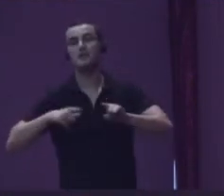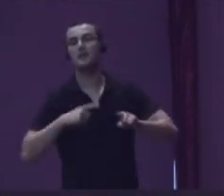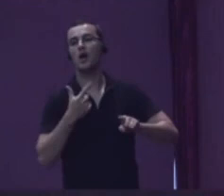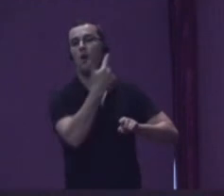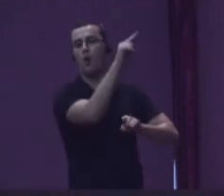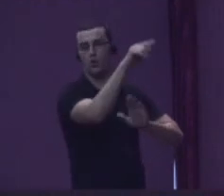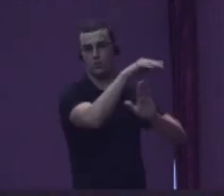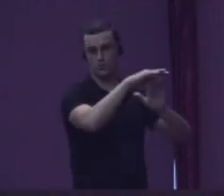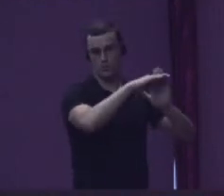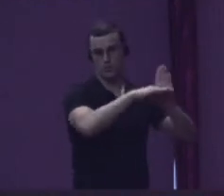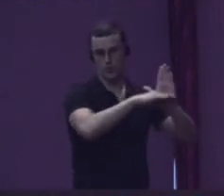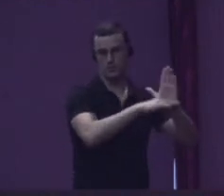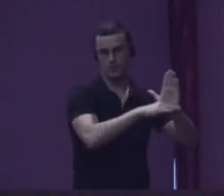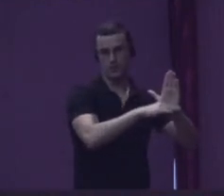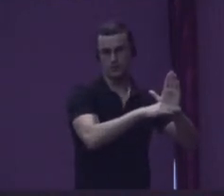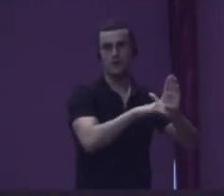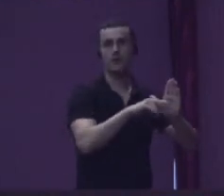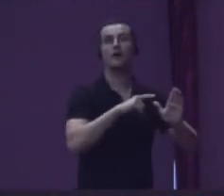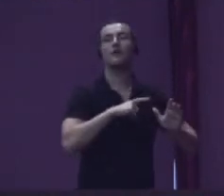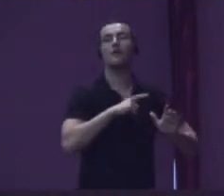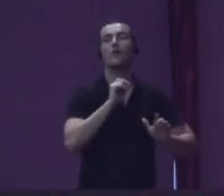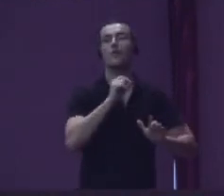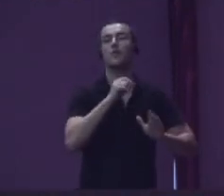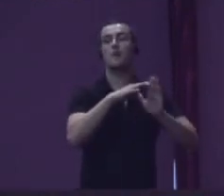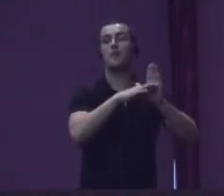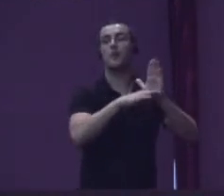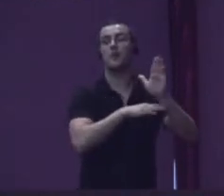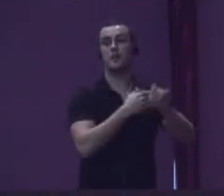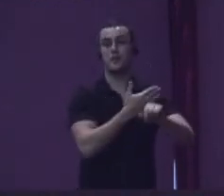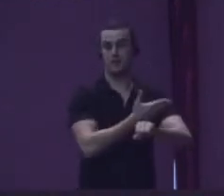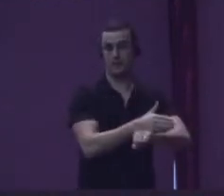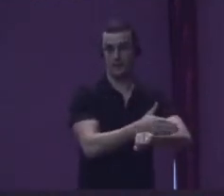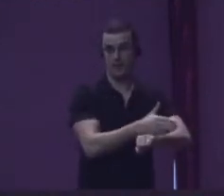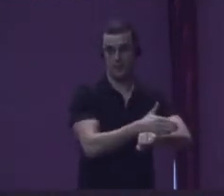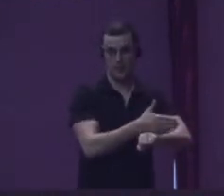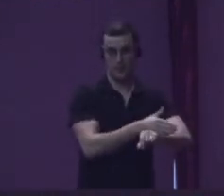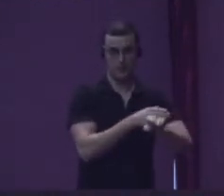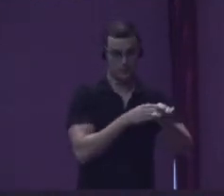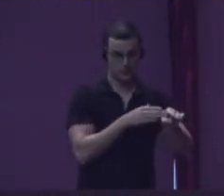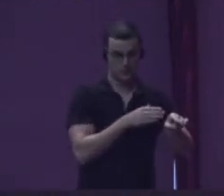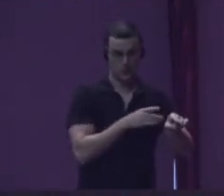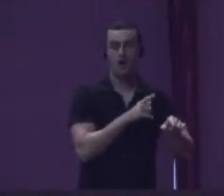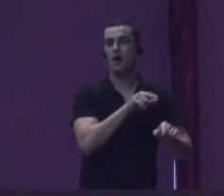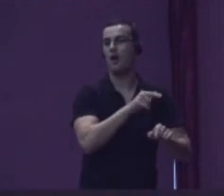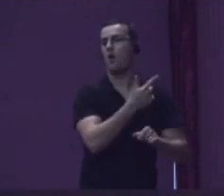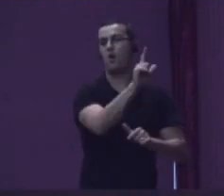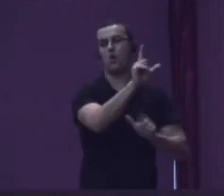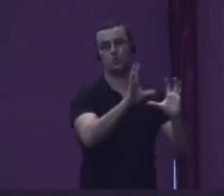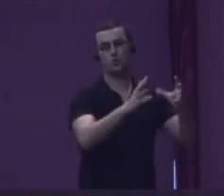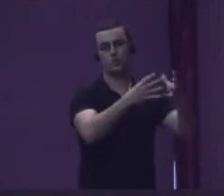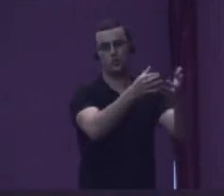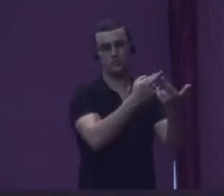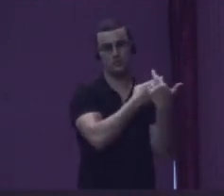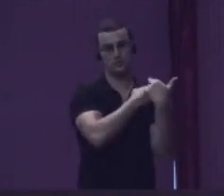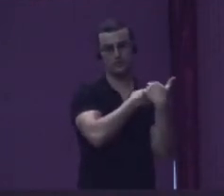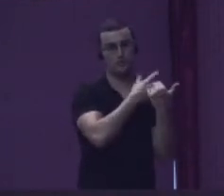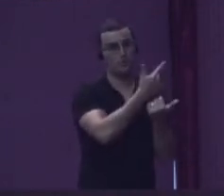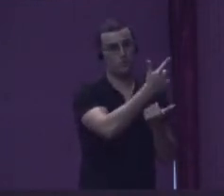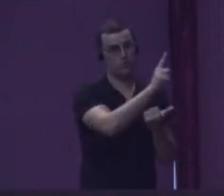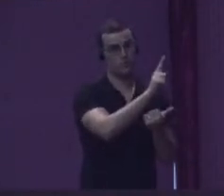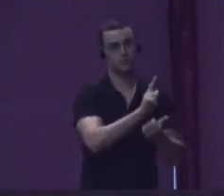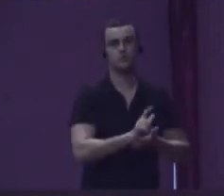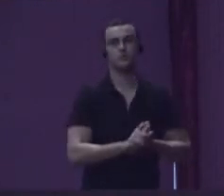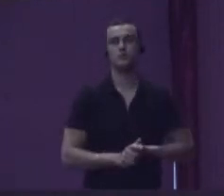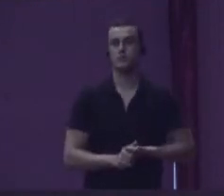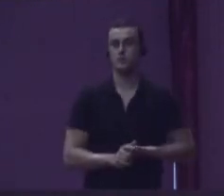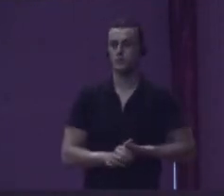programs, which were by different organizations. One was Saving